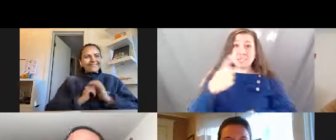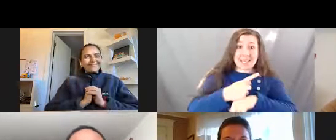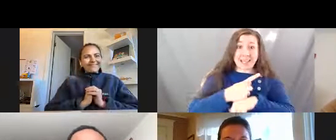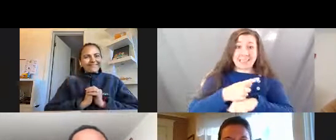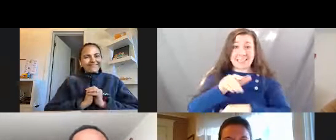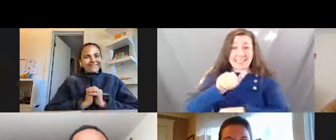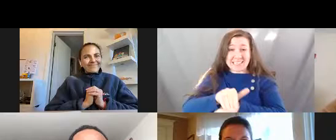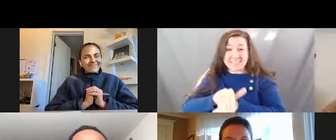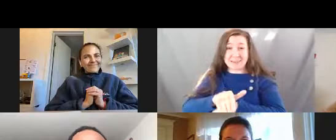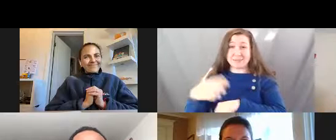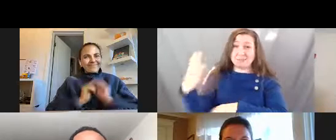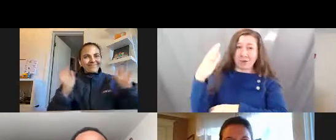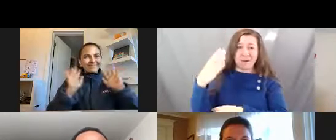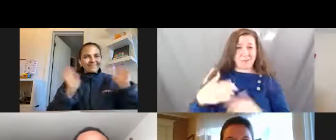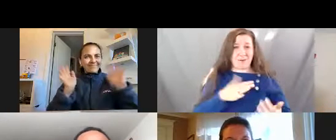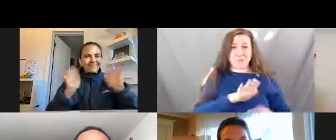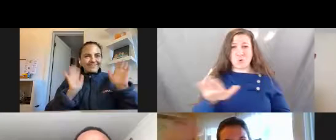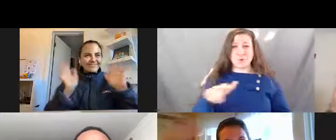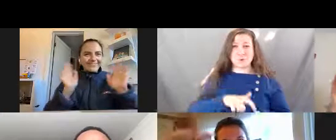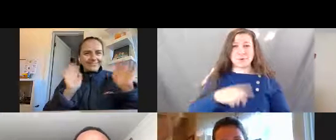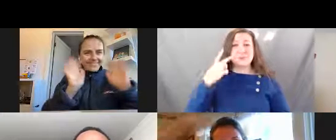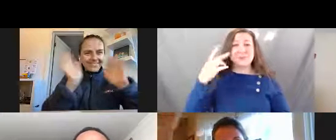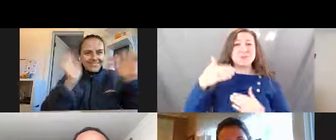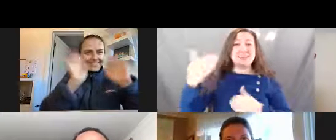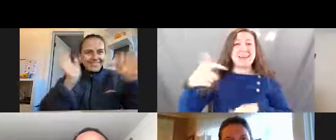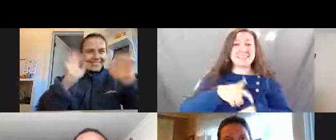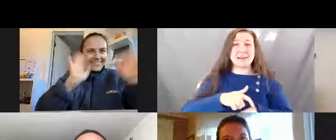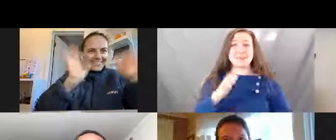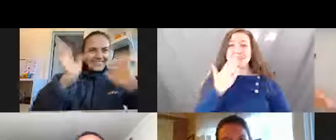or great morning. See you next time. Thanks, Thank you. everybody. Bye. Yeah, thank you.